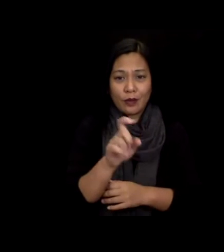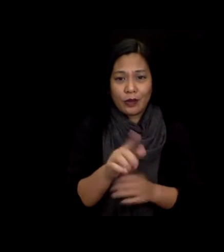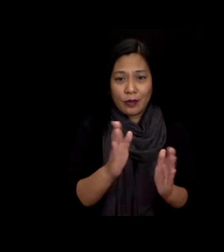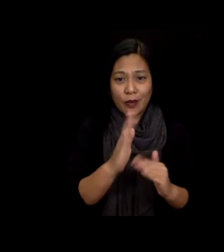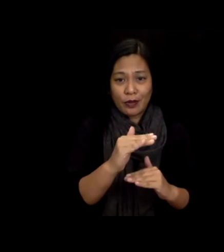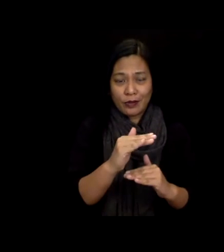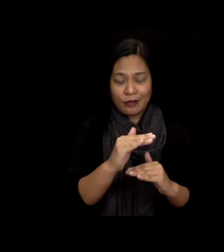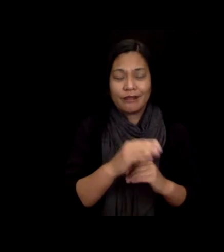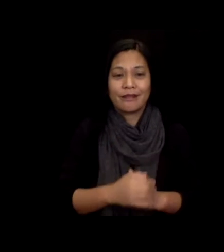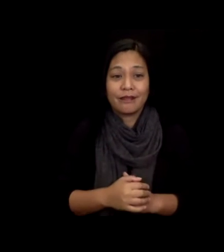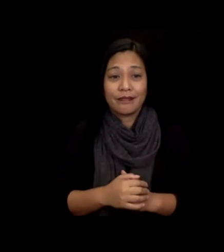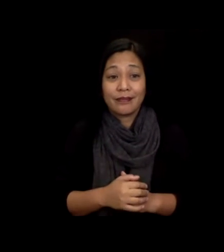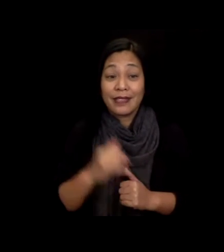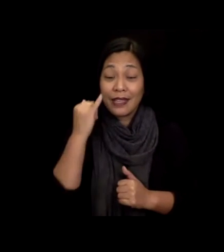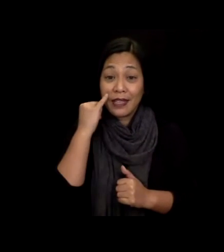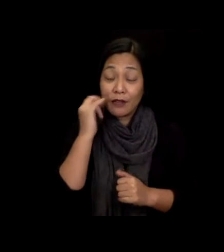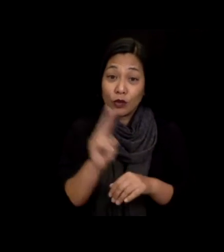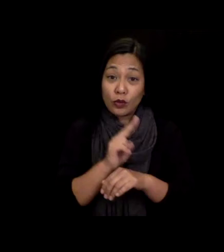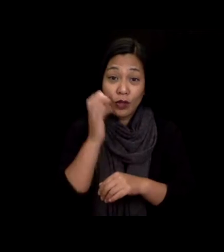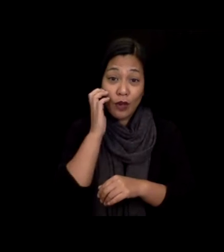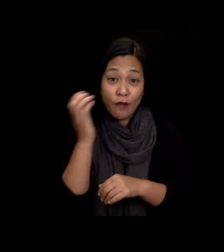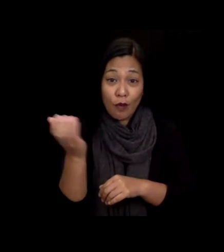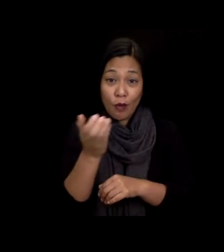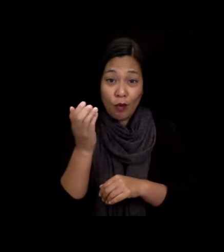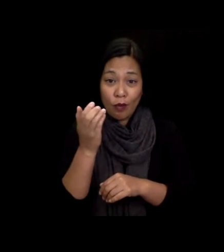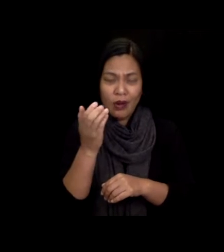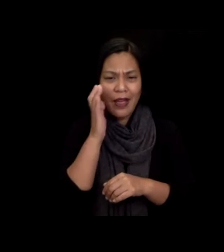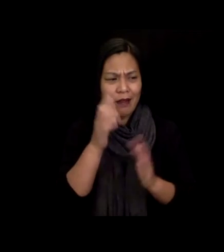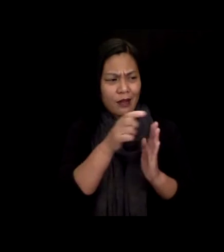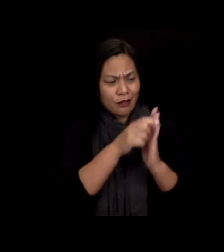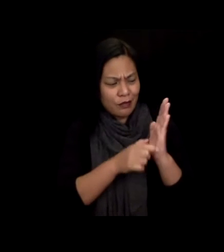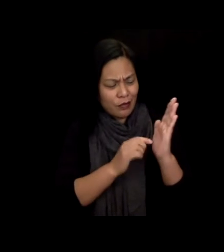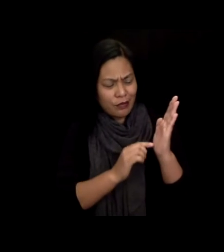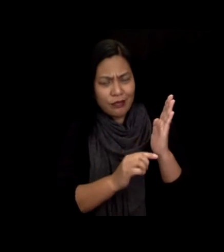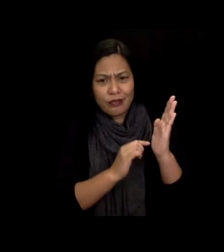If you're viewing from a phone, the chat will be at the bottom of the screen.